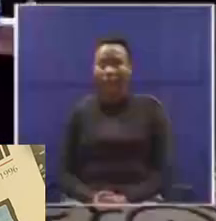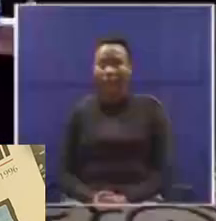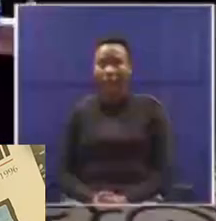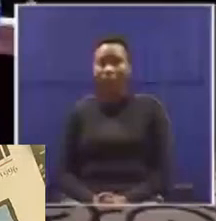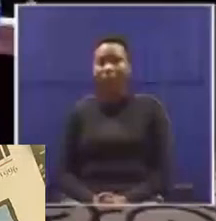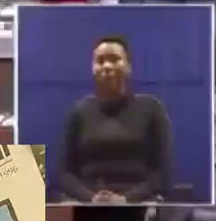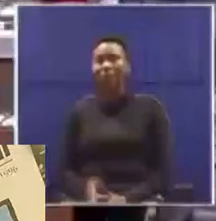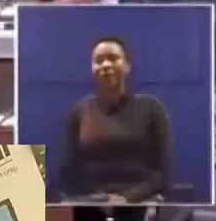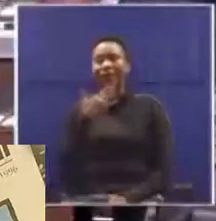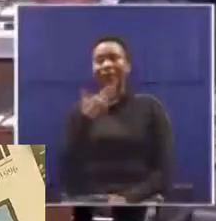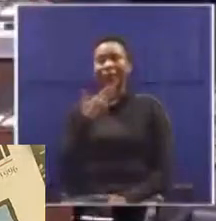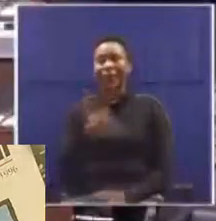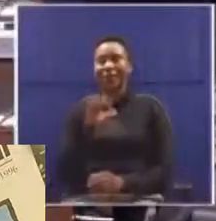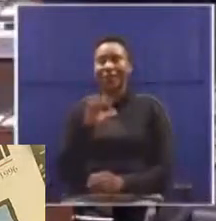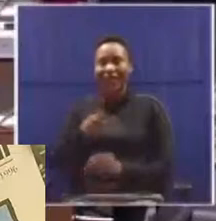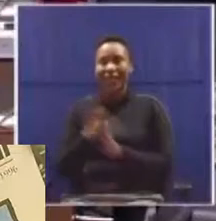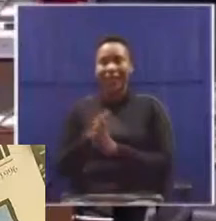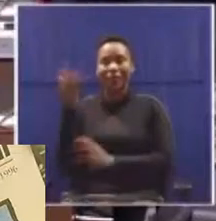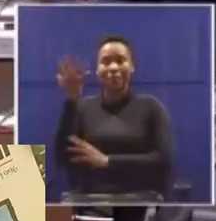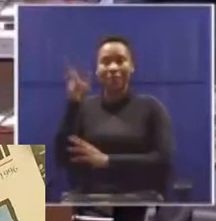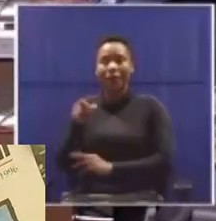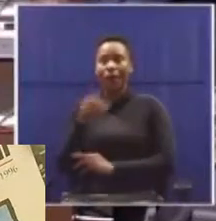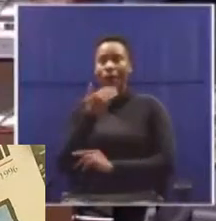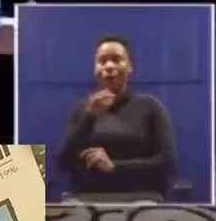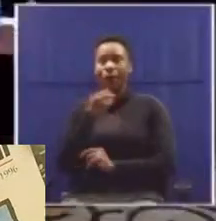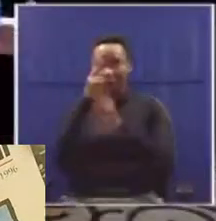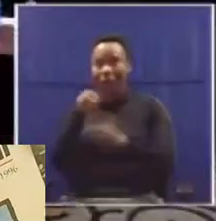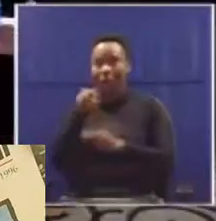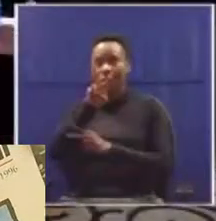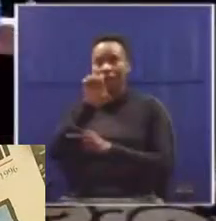thank you the next speaker is The Honorable vessels